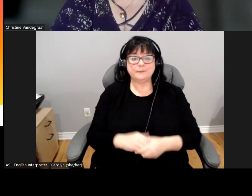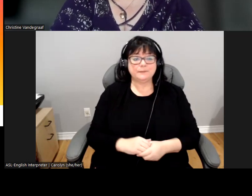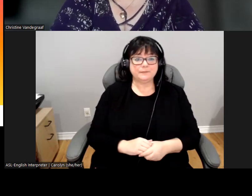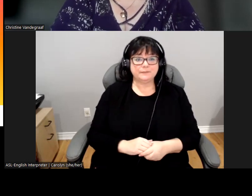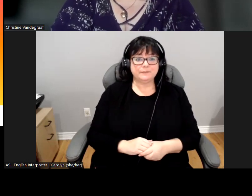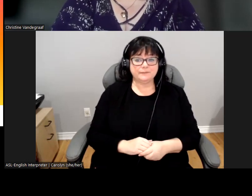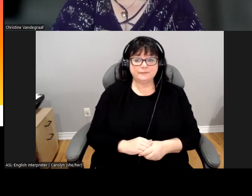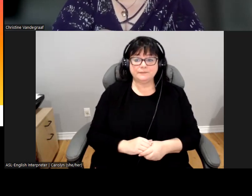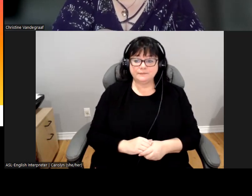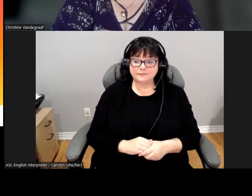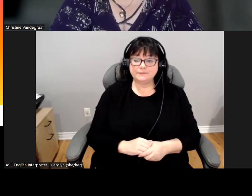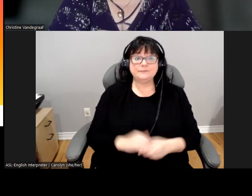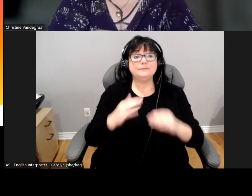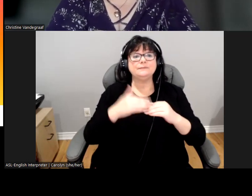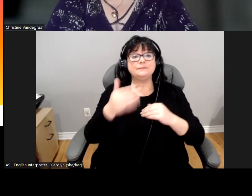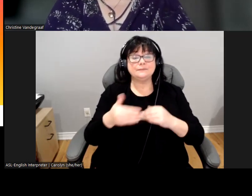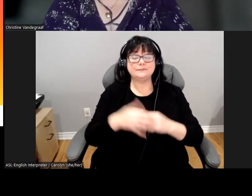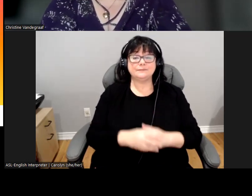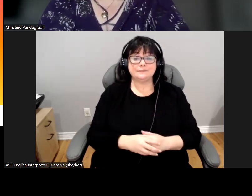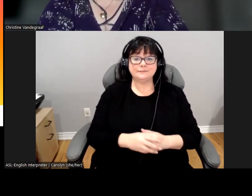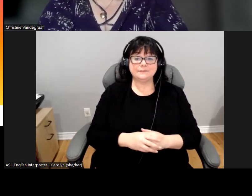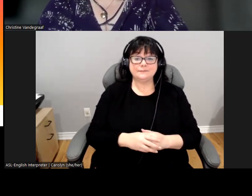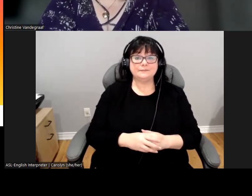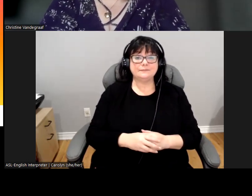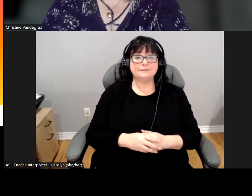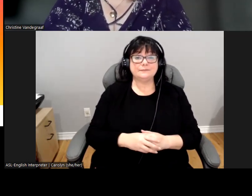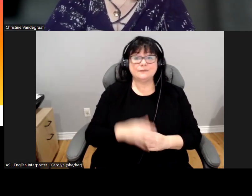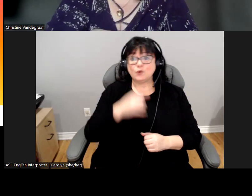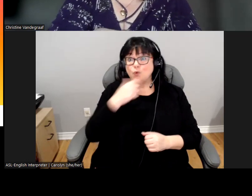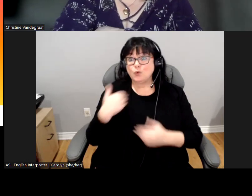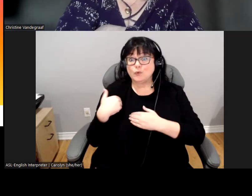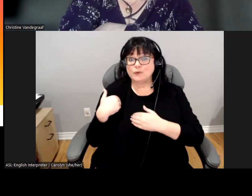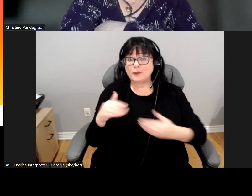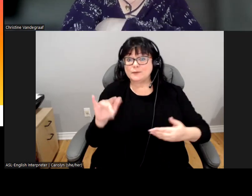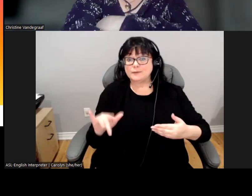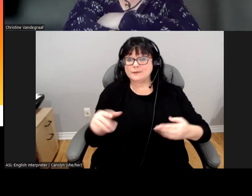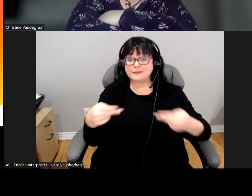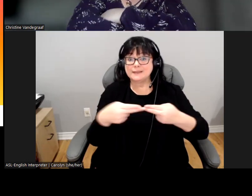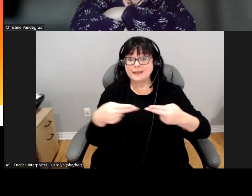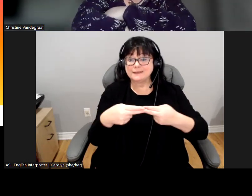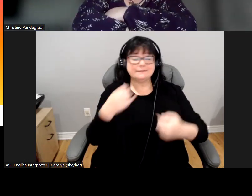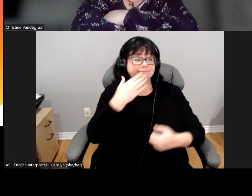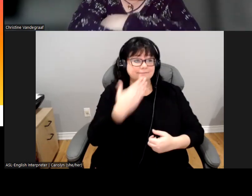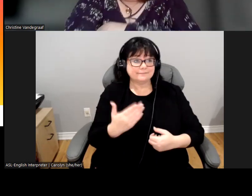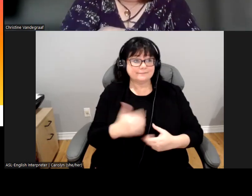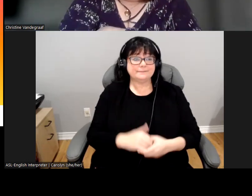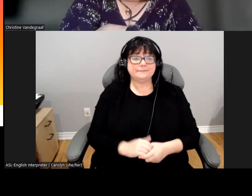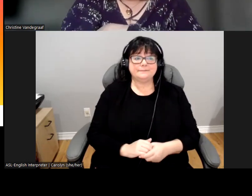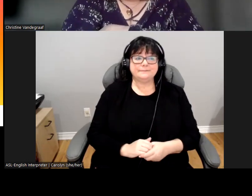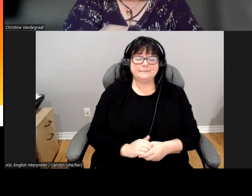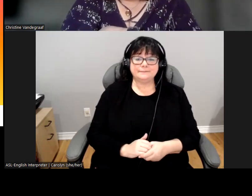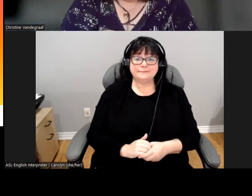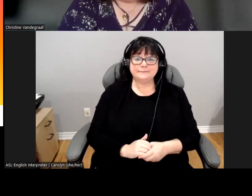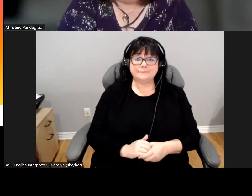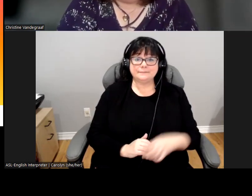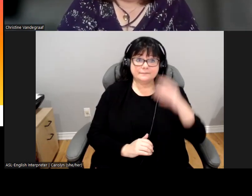community well. So next slide, please. Who's ever doing the slides? So one of the things that I